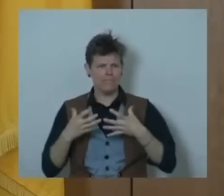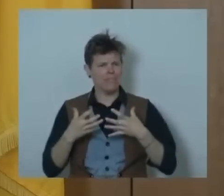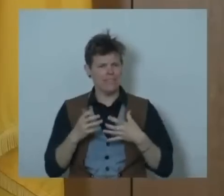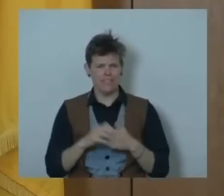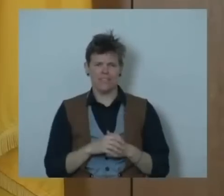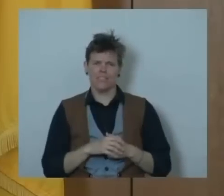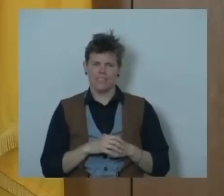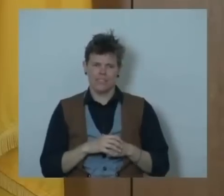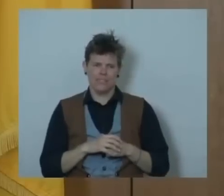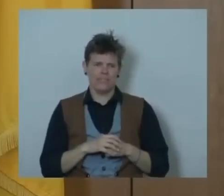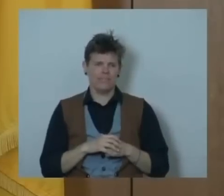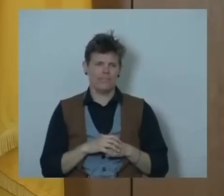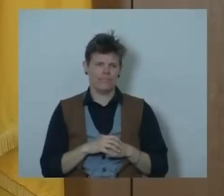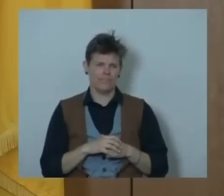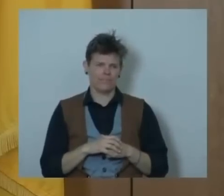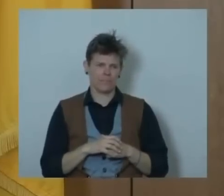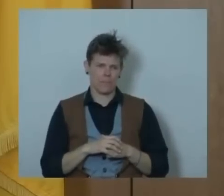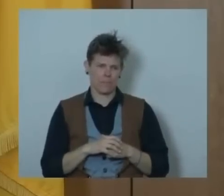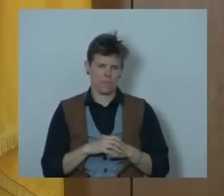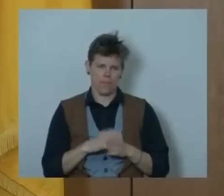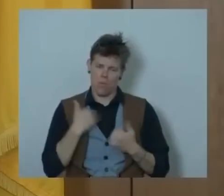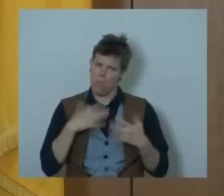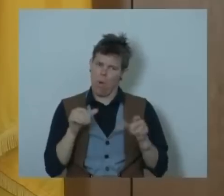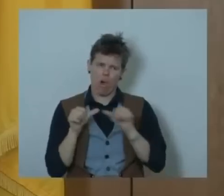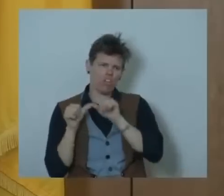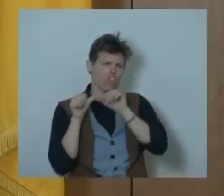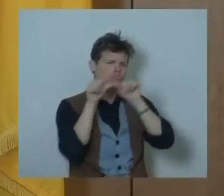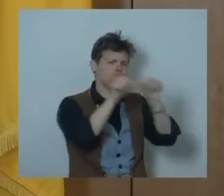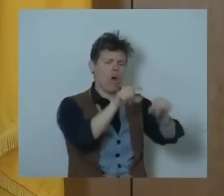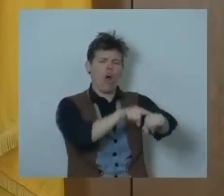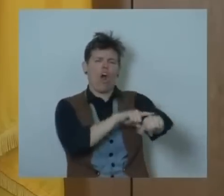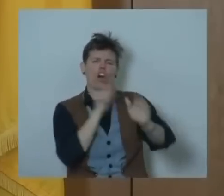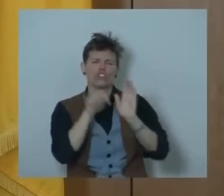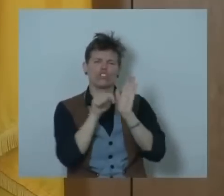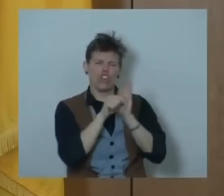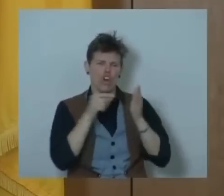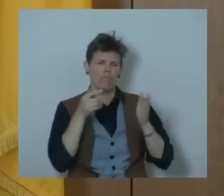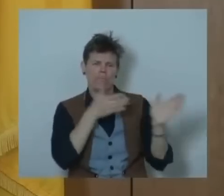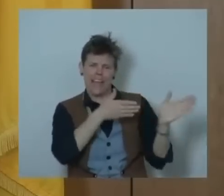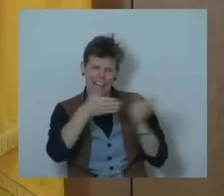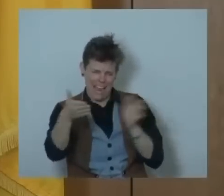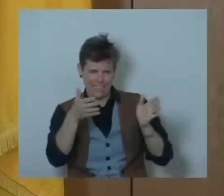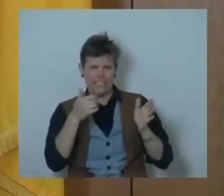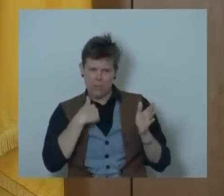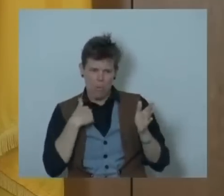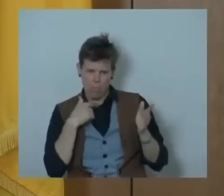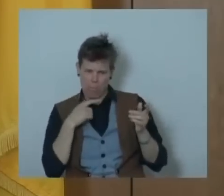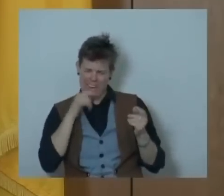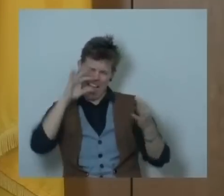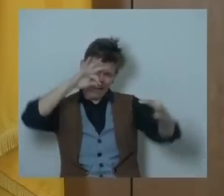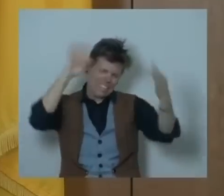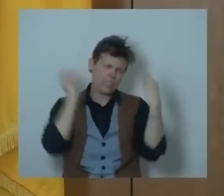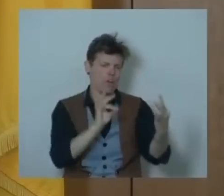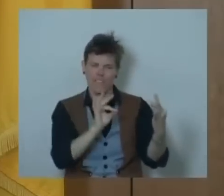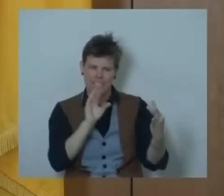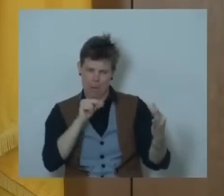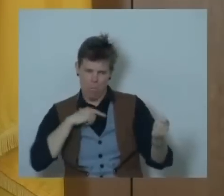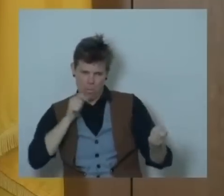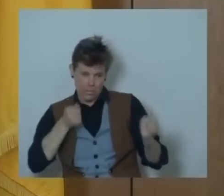kind of long-term planning that makes something just as close to perfect as possible. So when we show up at a grocery store,